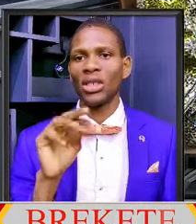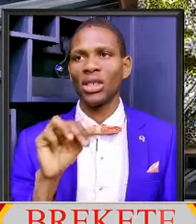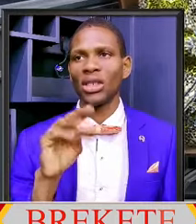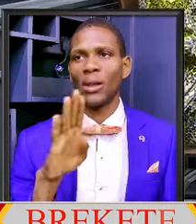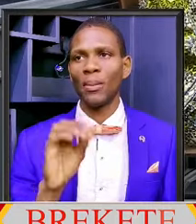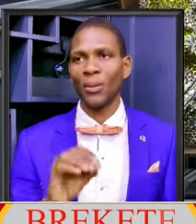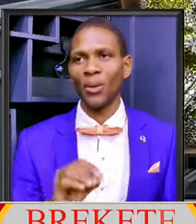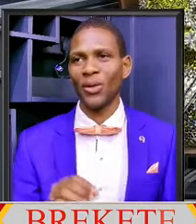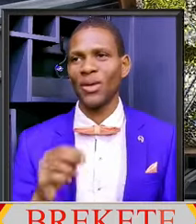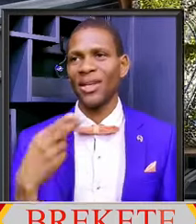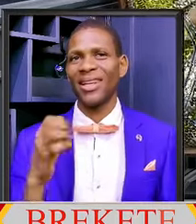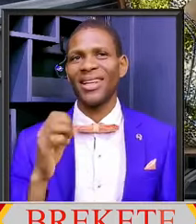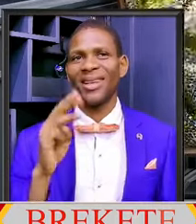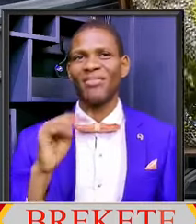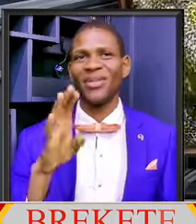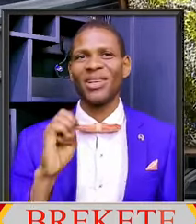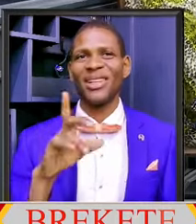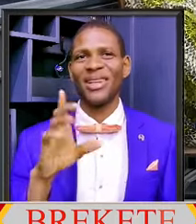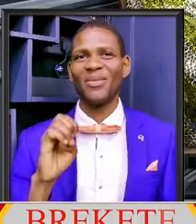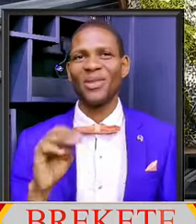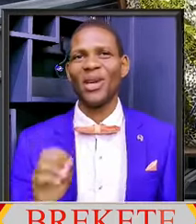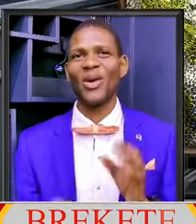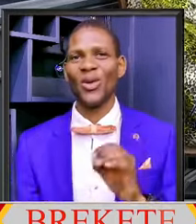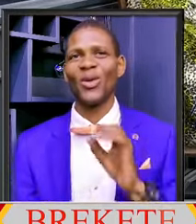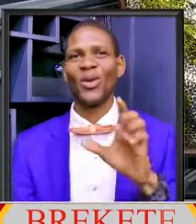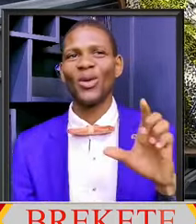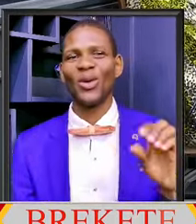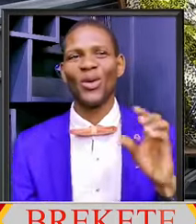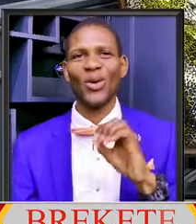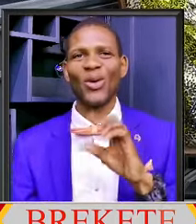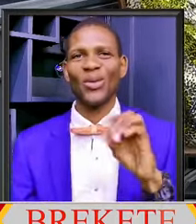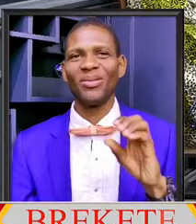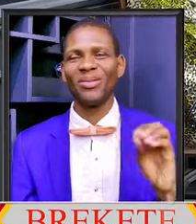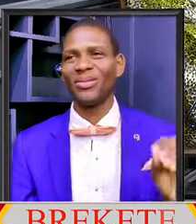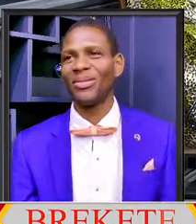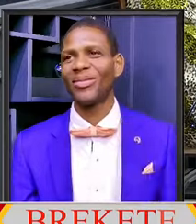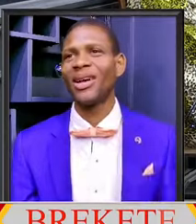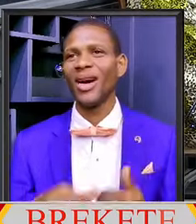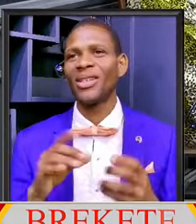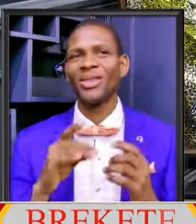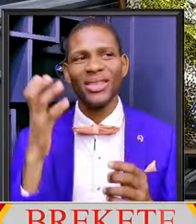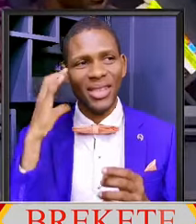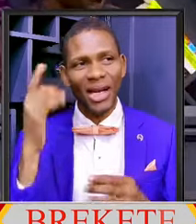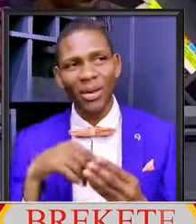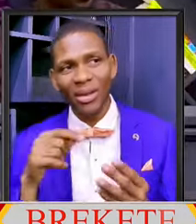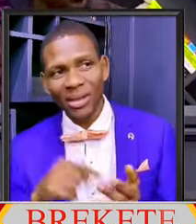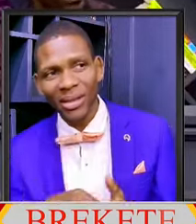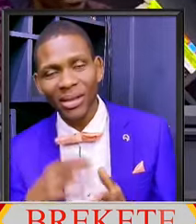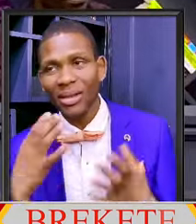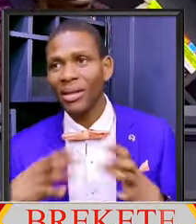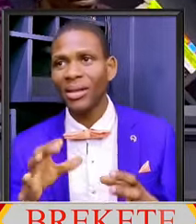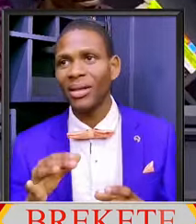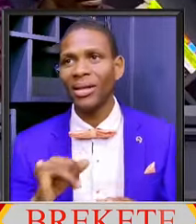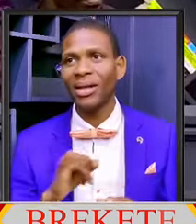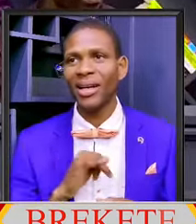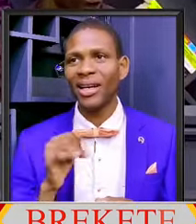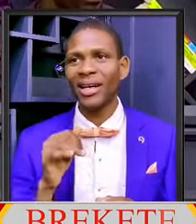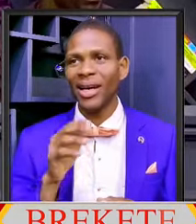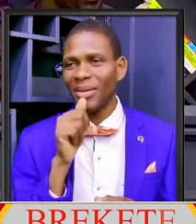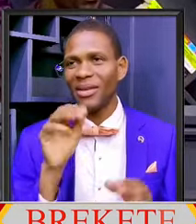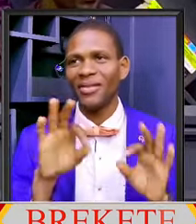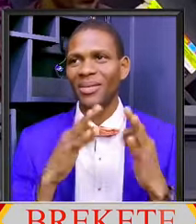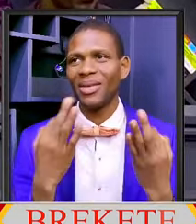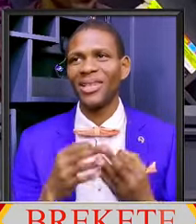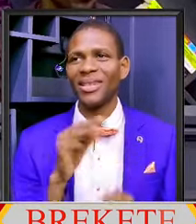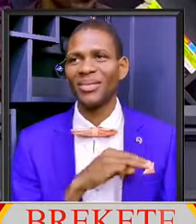Lokogoma. Hembelembe. Oh, no. How you take here about this case? I'm a family